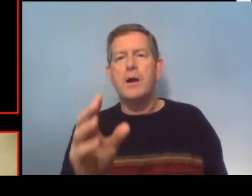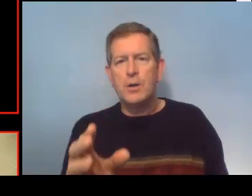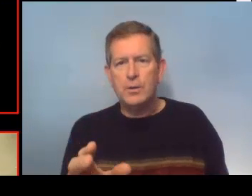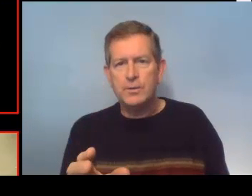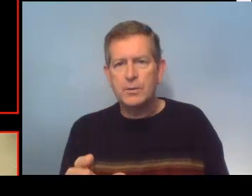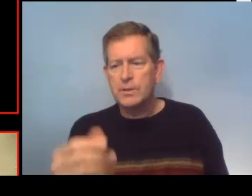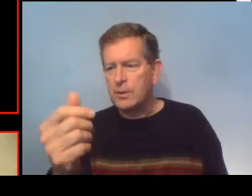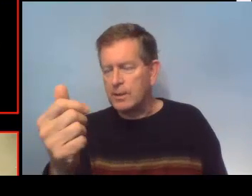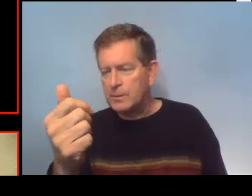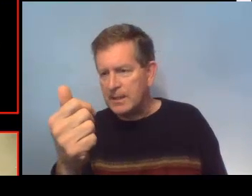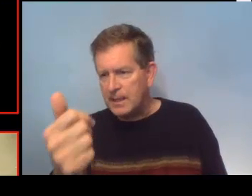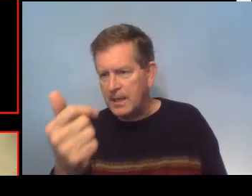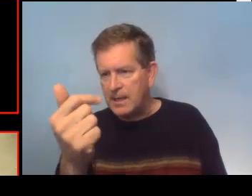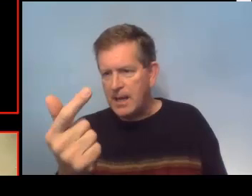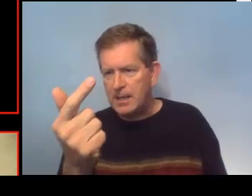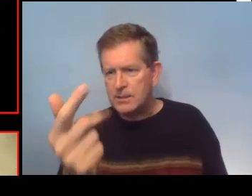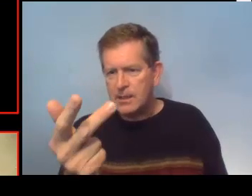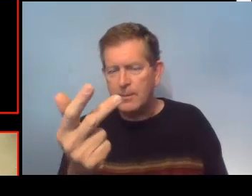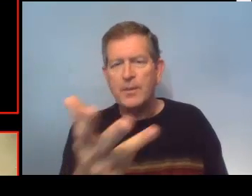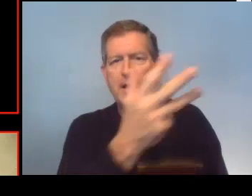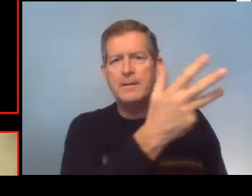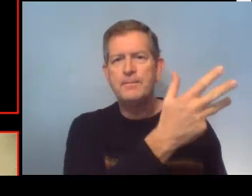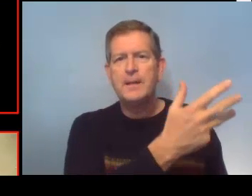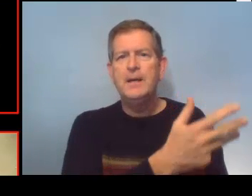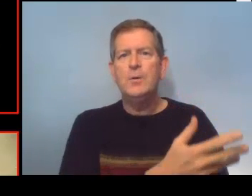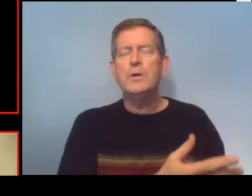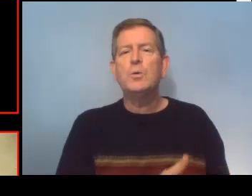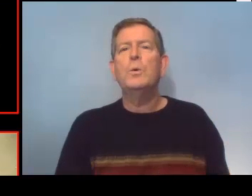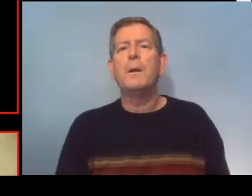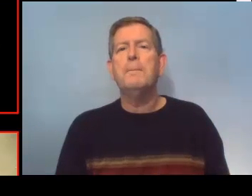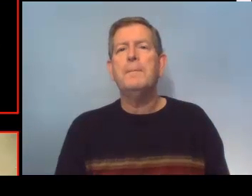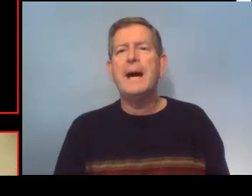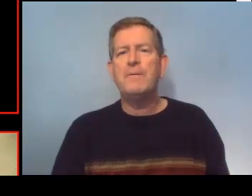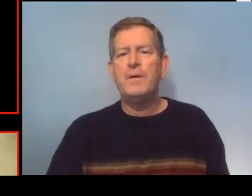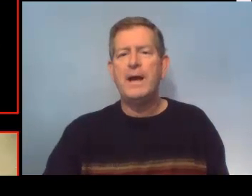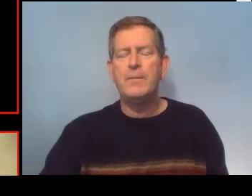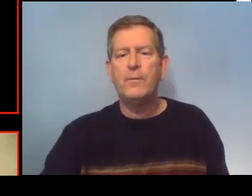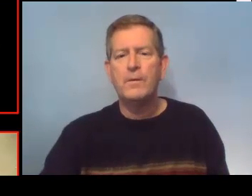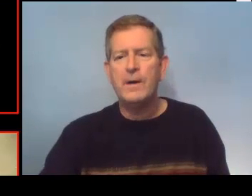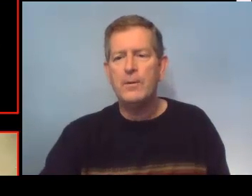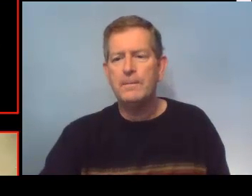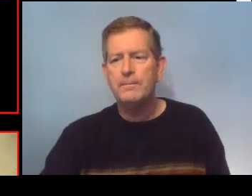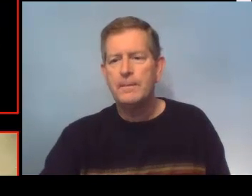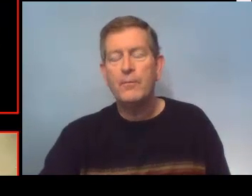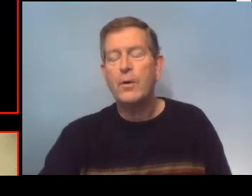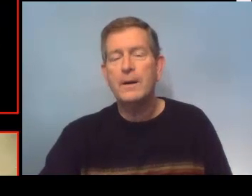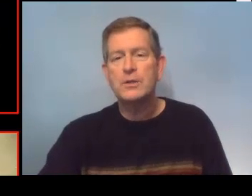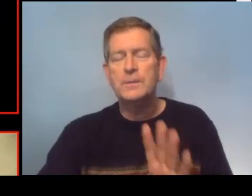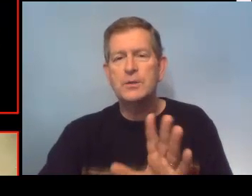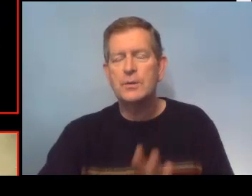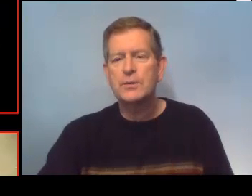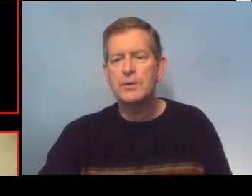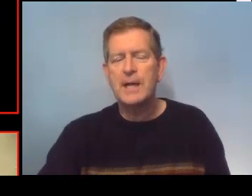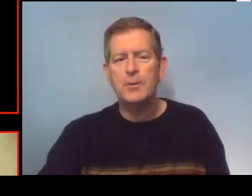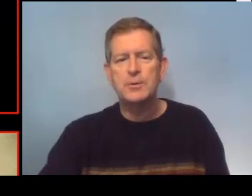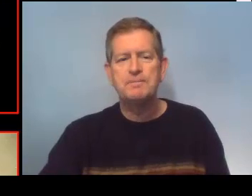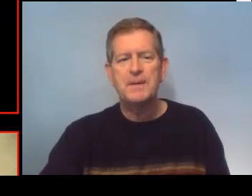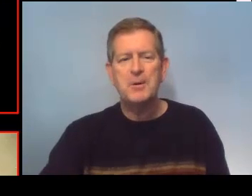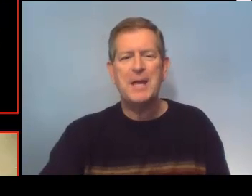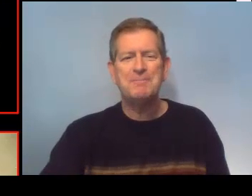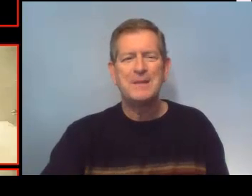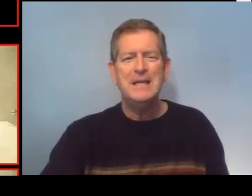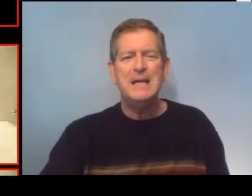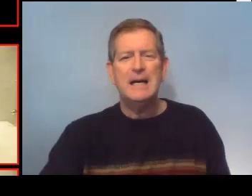only articles, the words corresponding to a, and, some, and the, which will modify before a vowel, before, certain